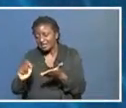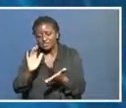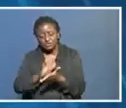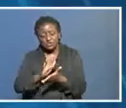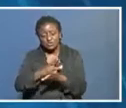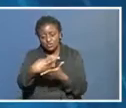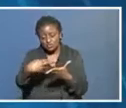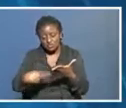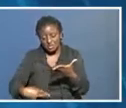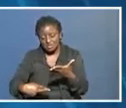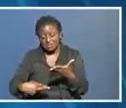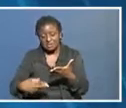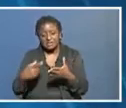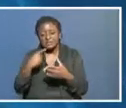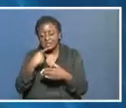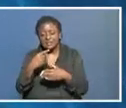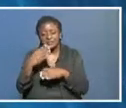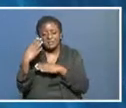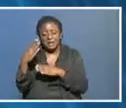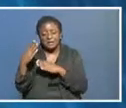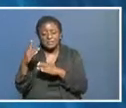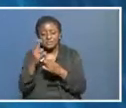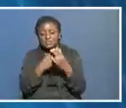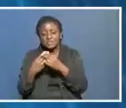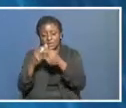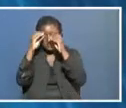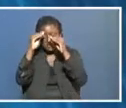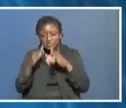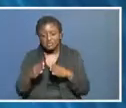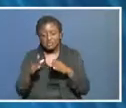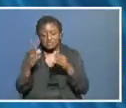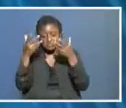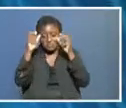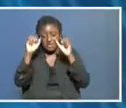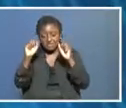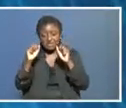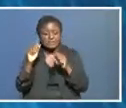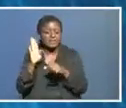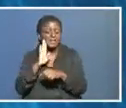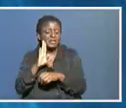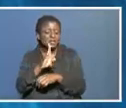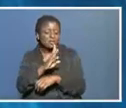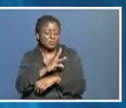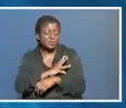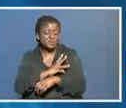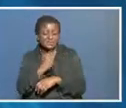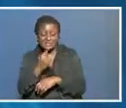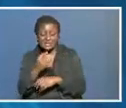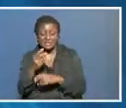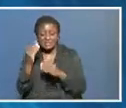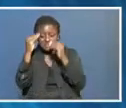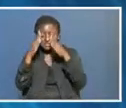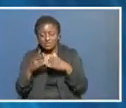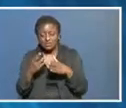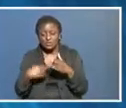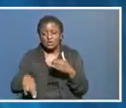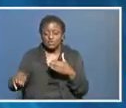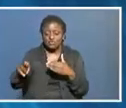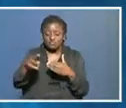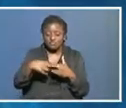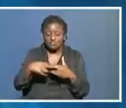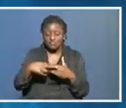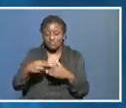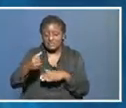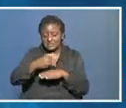register, according to Bahamas Union of Teachers President Belinda Wilson. Wilson alleges the teachers were reassigned to other